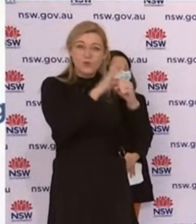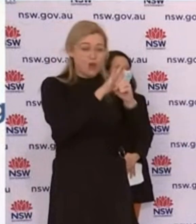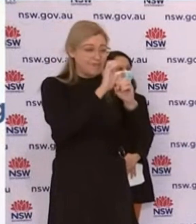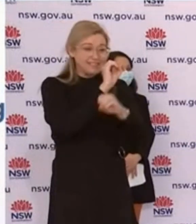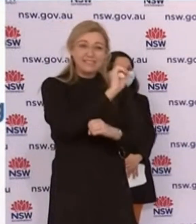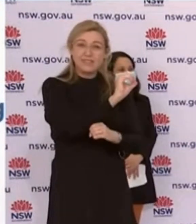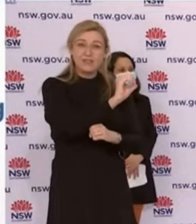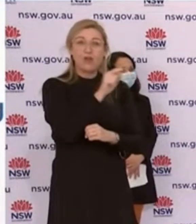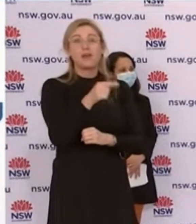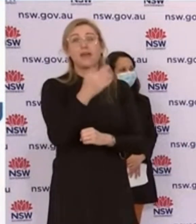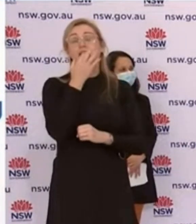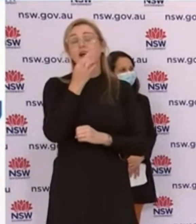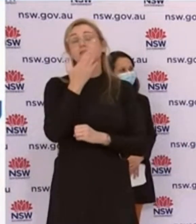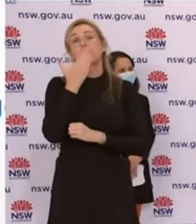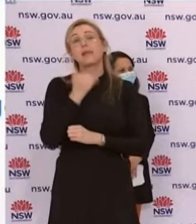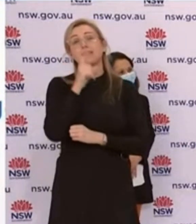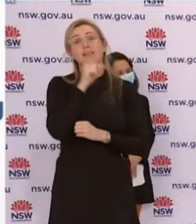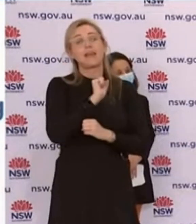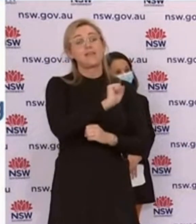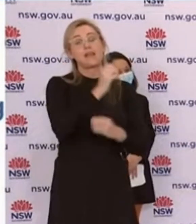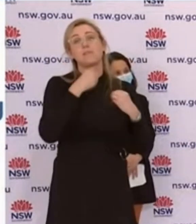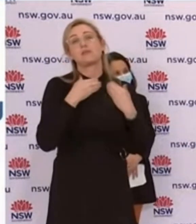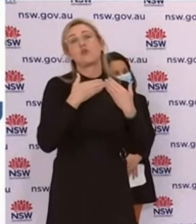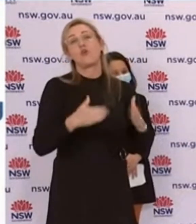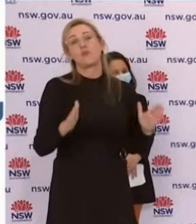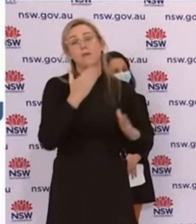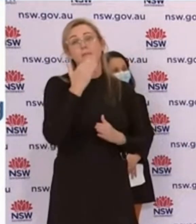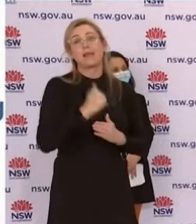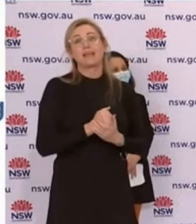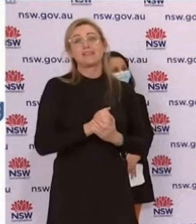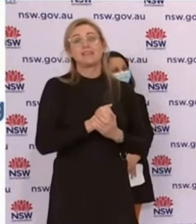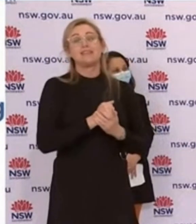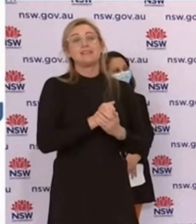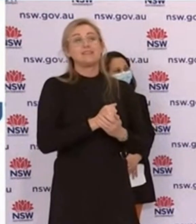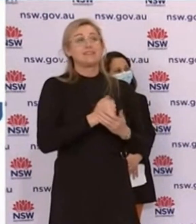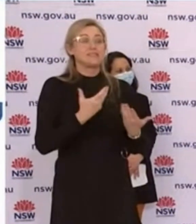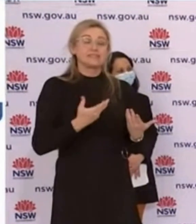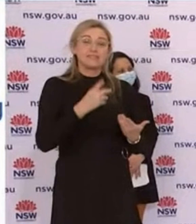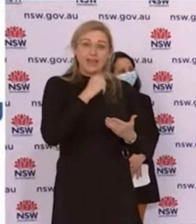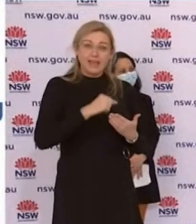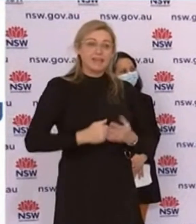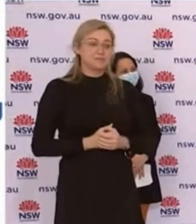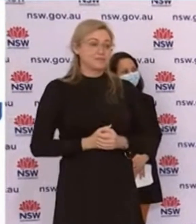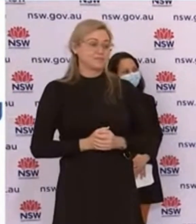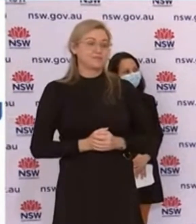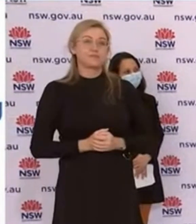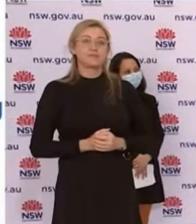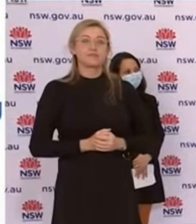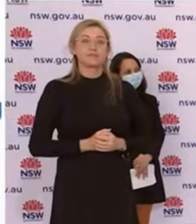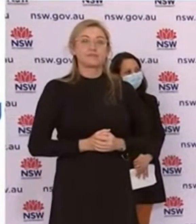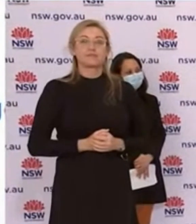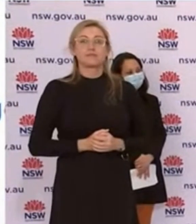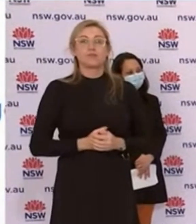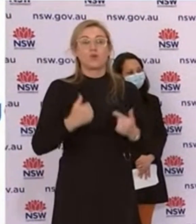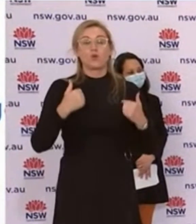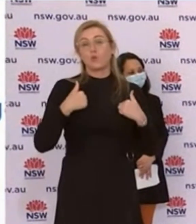until they get a case. Are you against that? Do you fear that once you get a case in a regional community, the horse is bolted? The worst thing you can do in a community is to